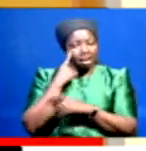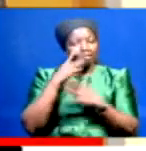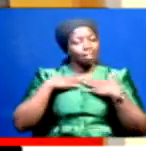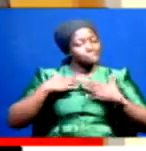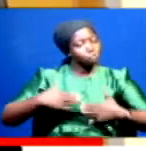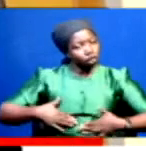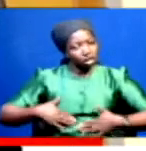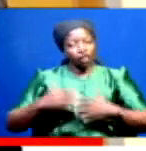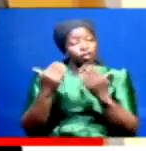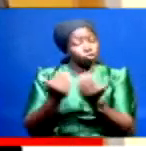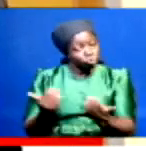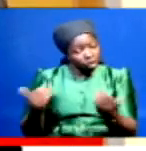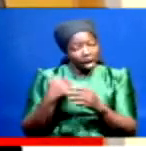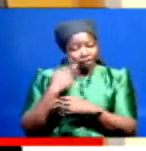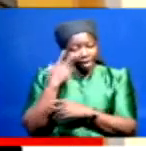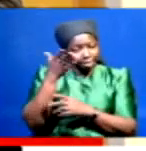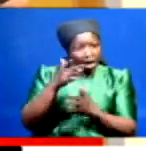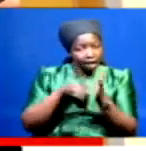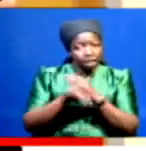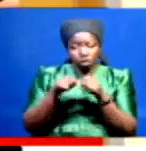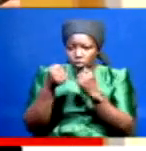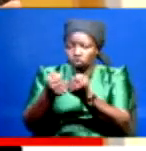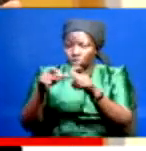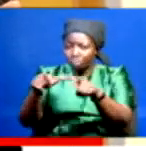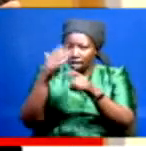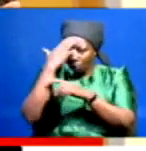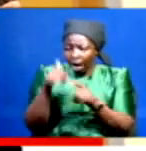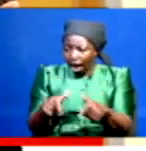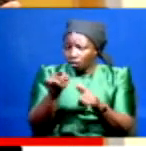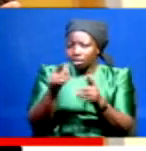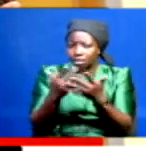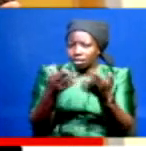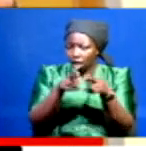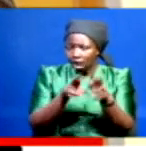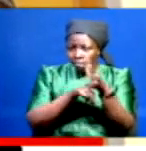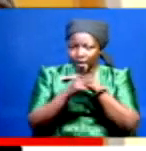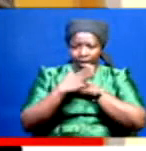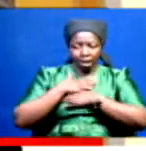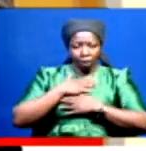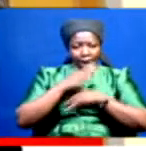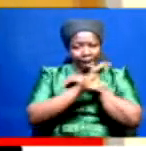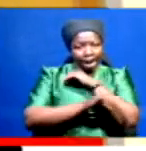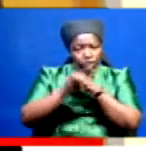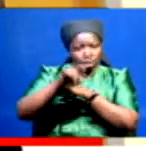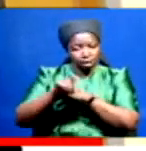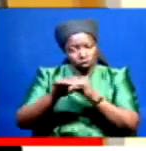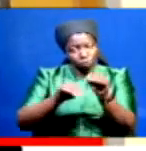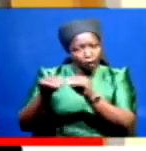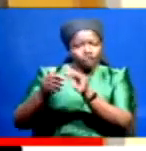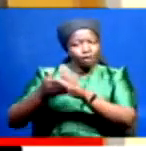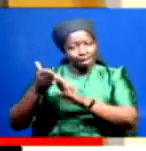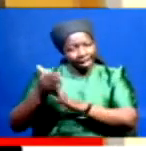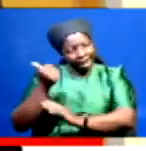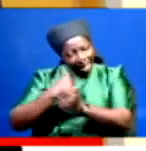seen in social media. Why will we be allowing such things to happen in our country? We need to move fast. There was the